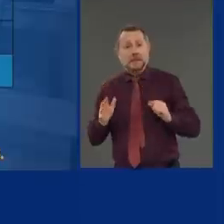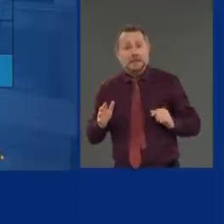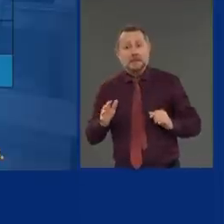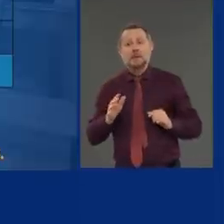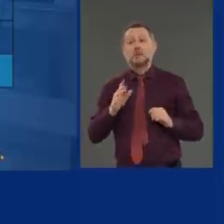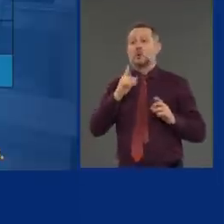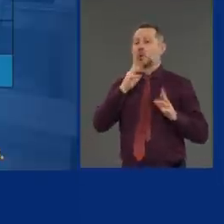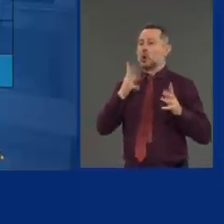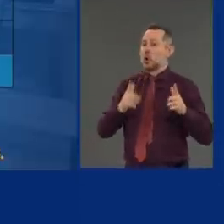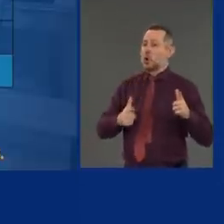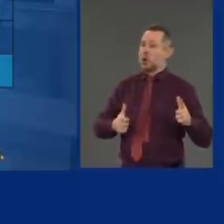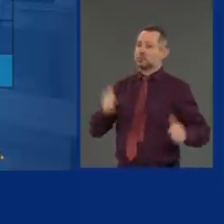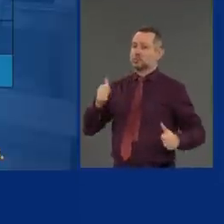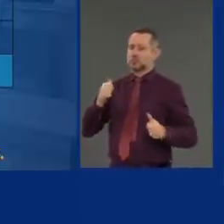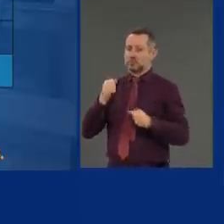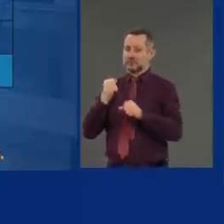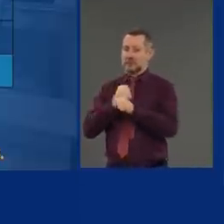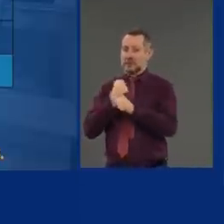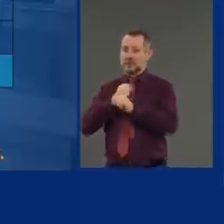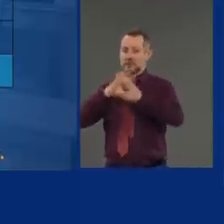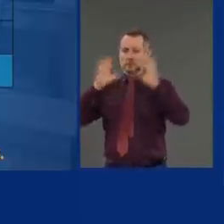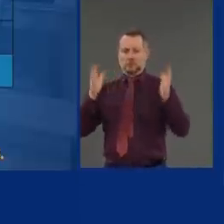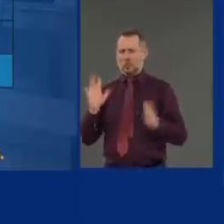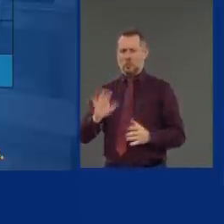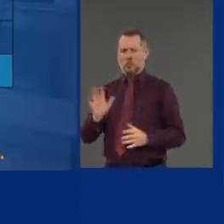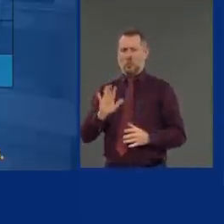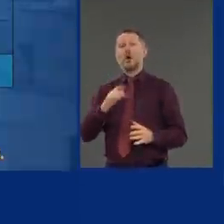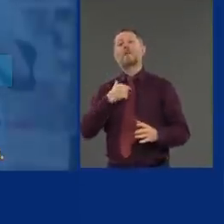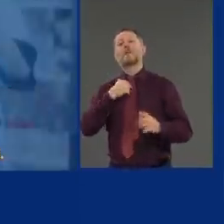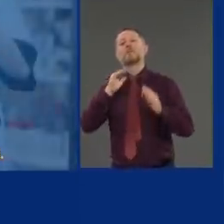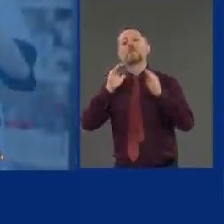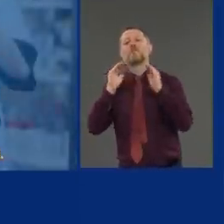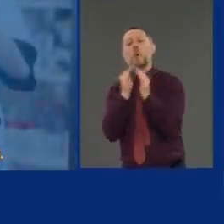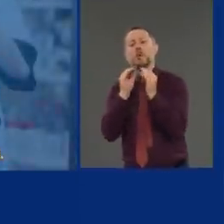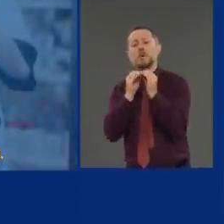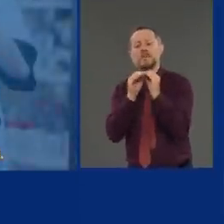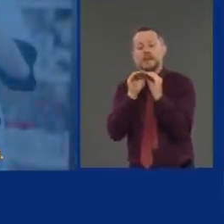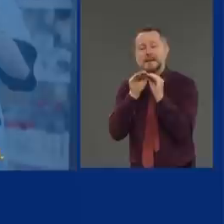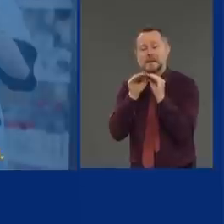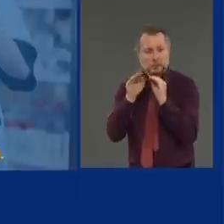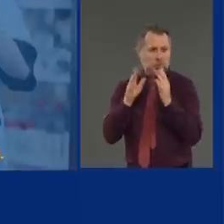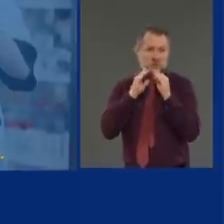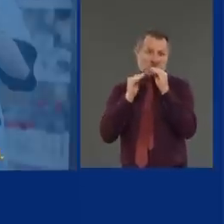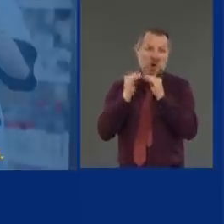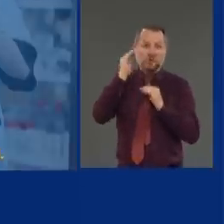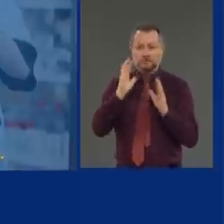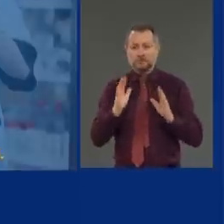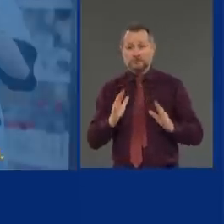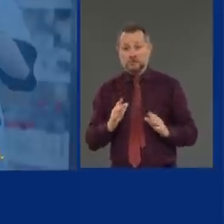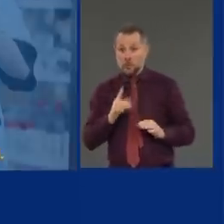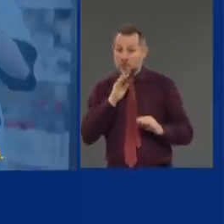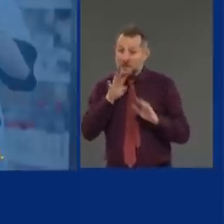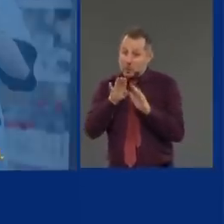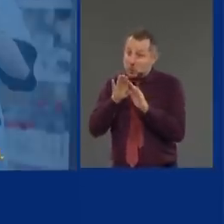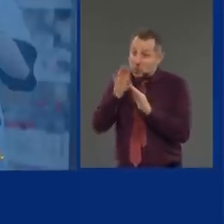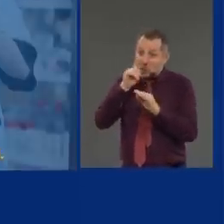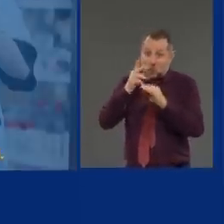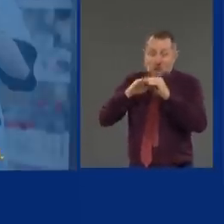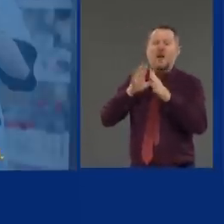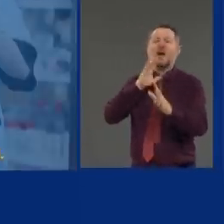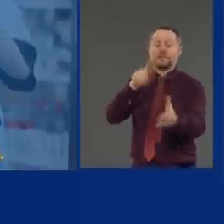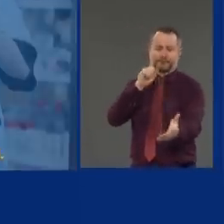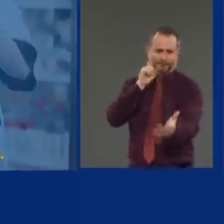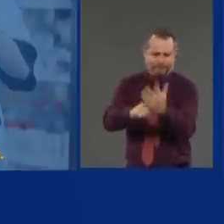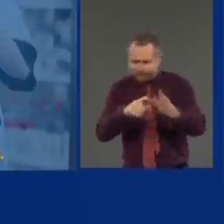but you'll be able to see movement and you'll know when there's an issue. All of us have a role